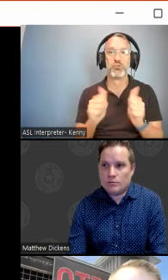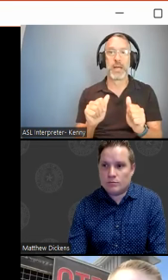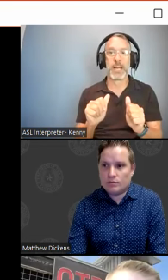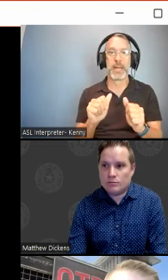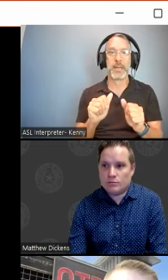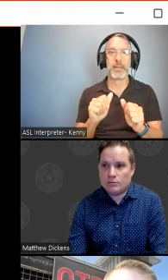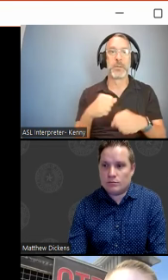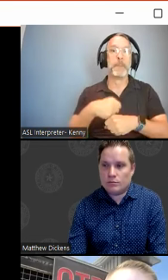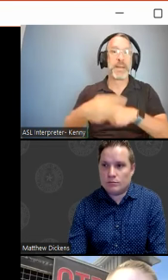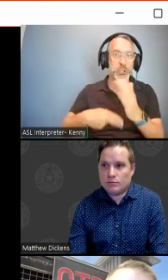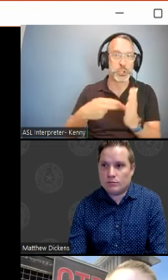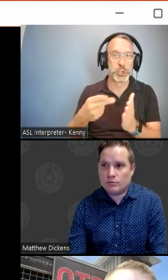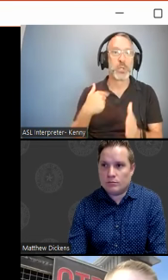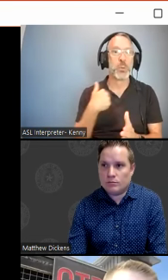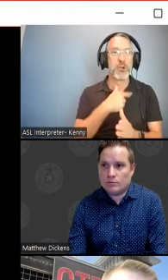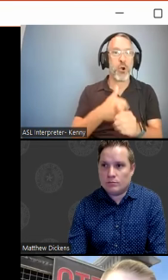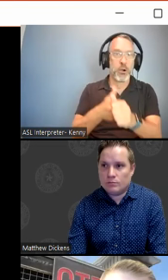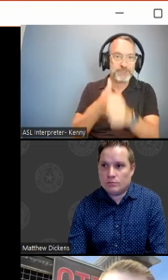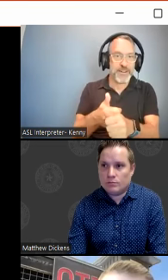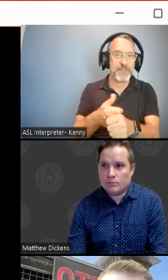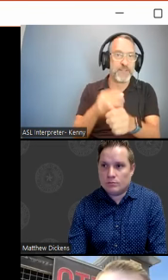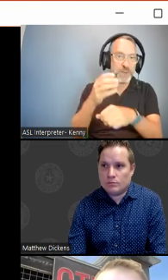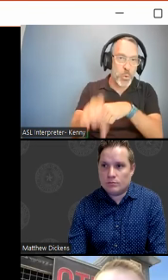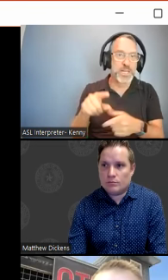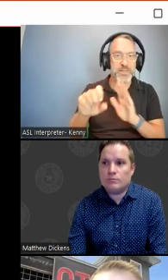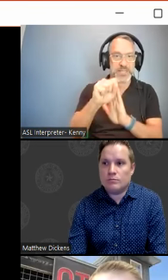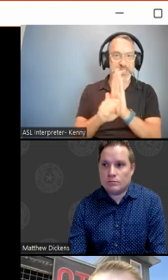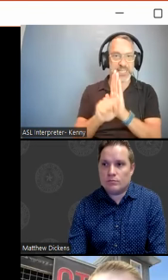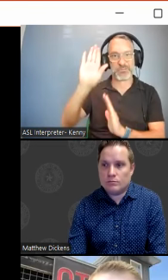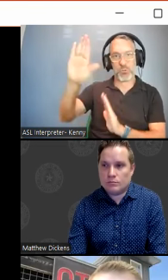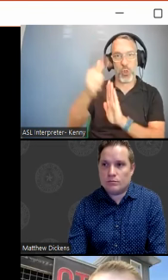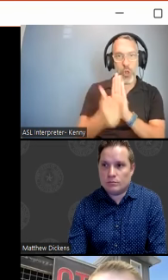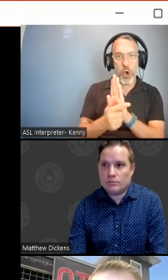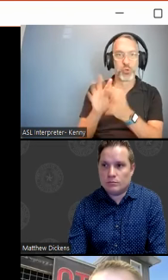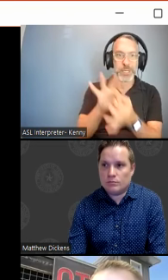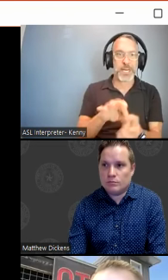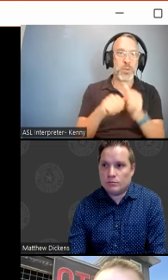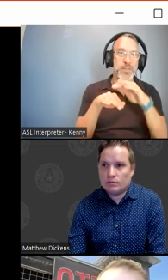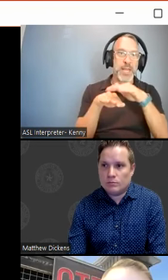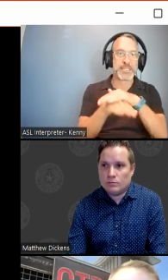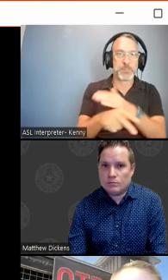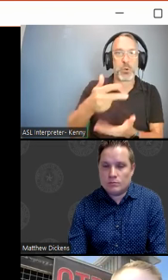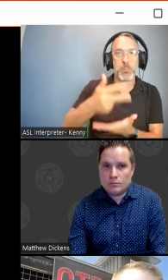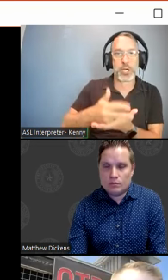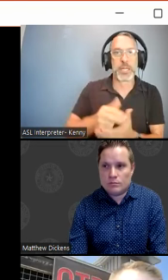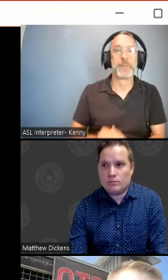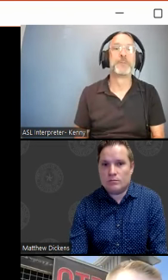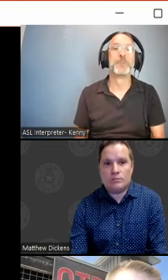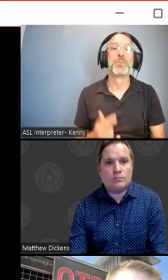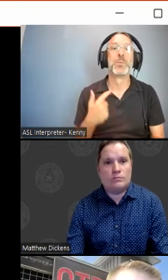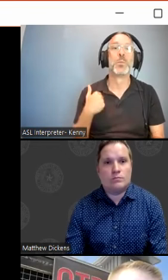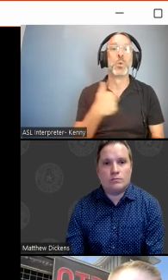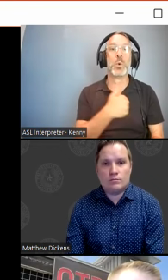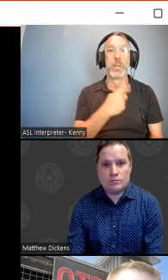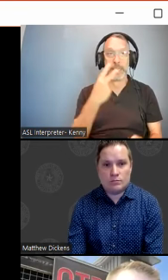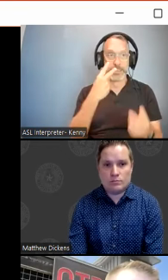make sure we are enforcing the state's laws around accessible parking and where we see